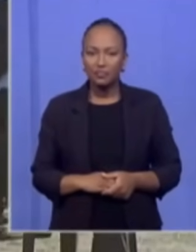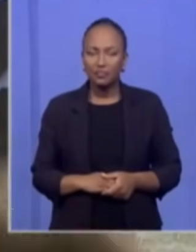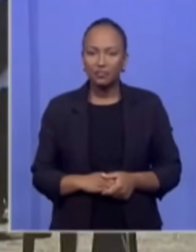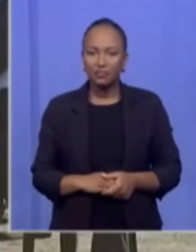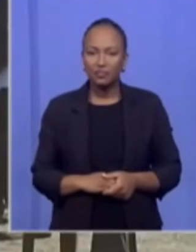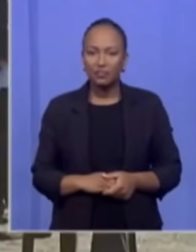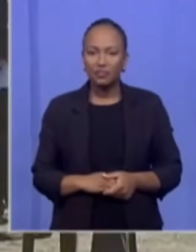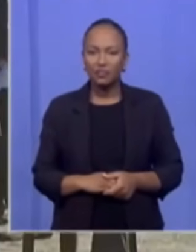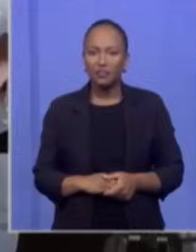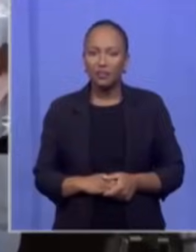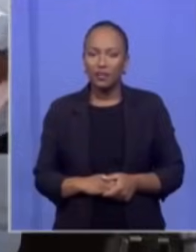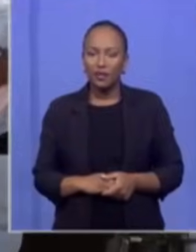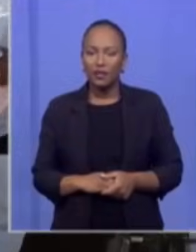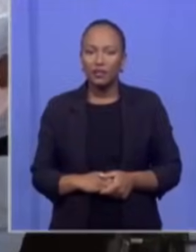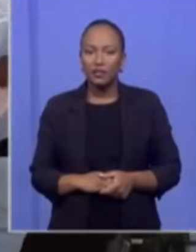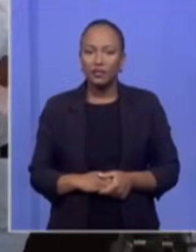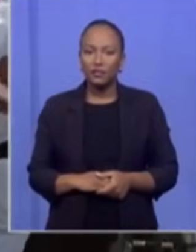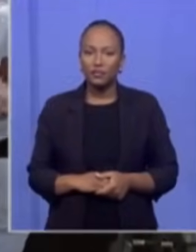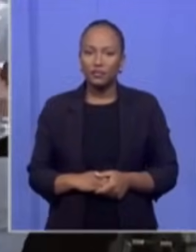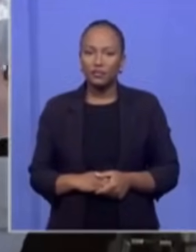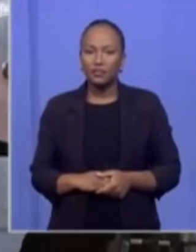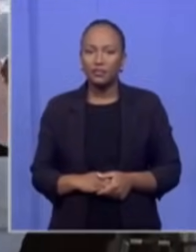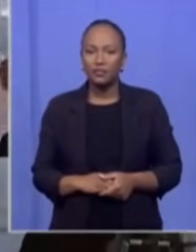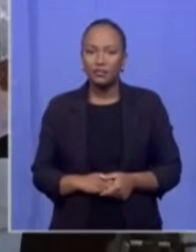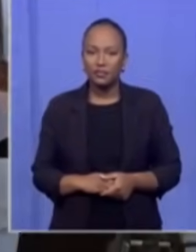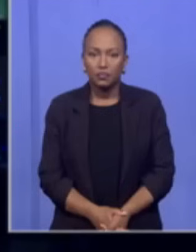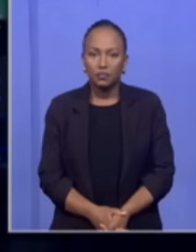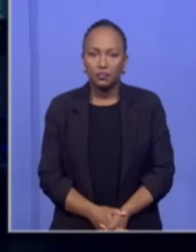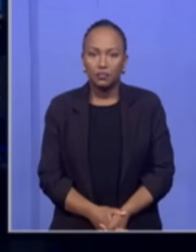Thabiso Khadebe, Ditaba tsa SABC, Kimberley.